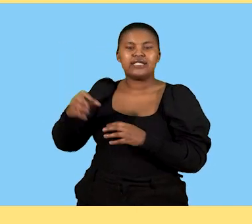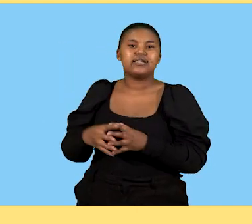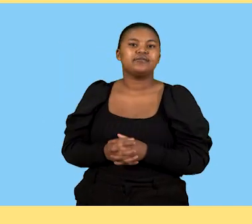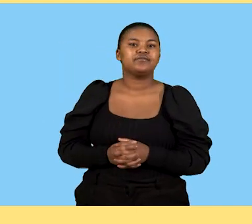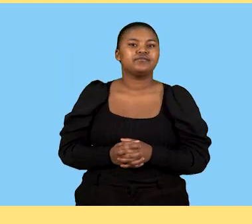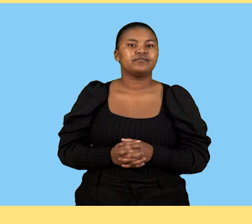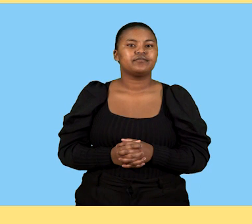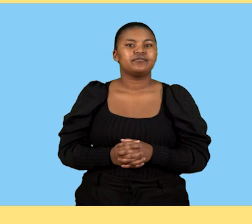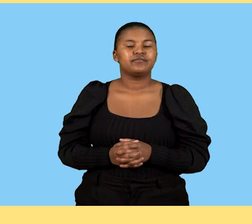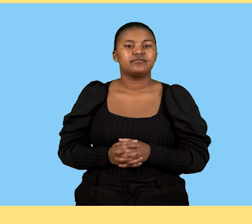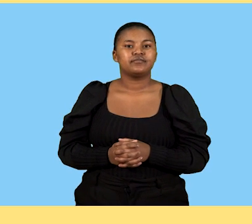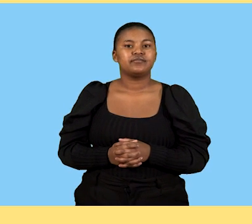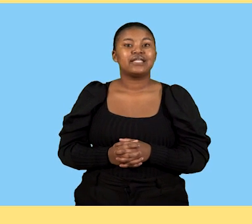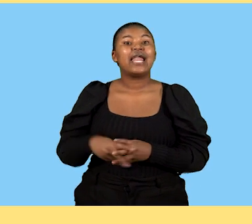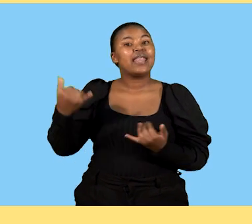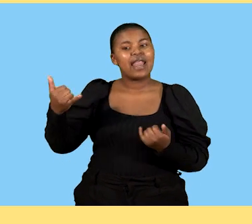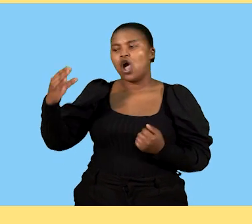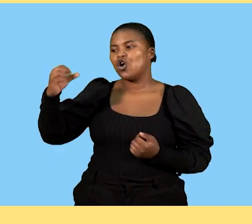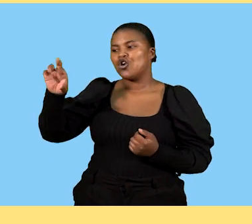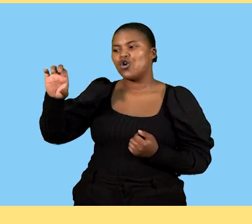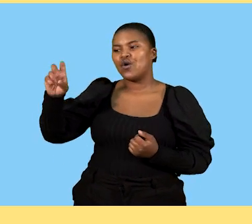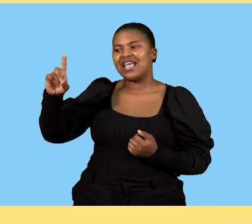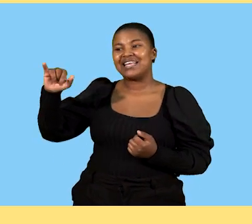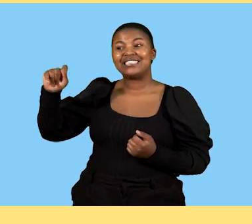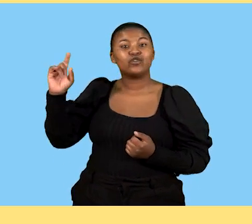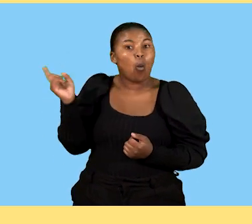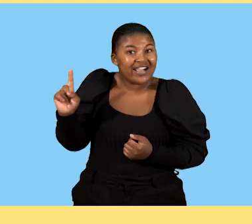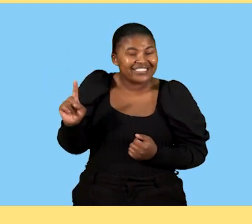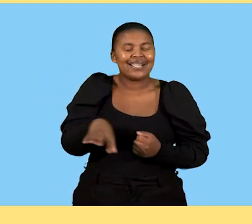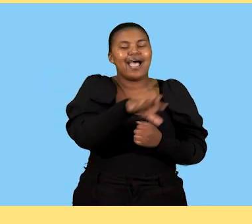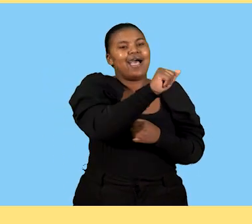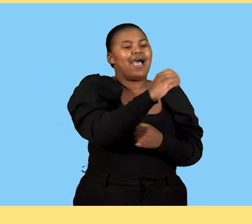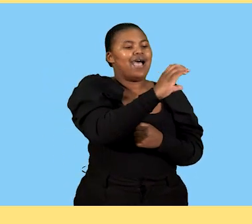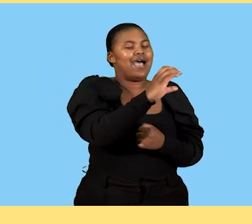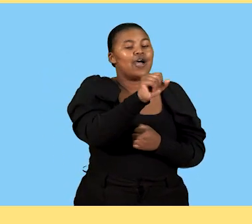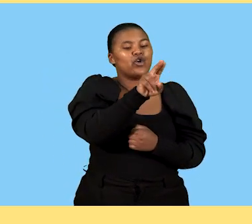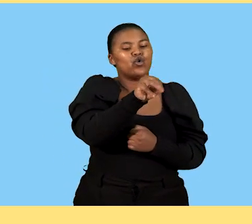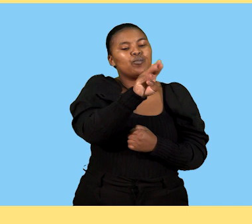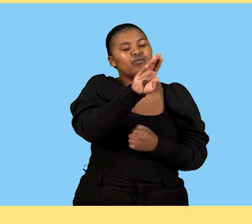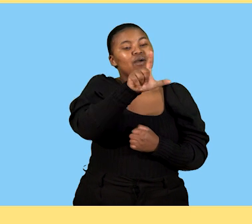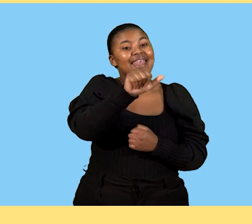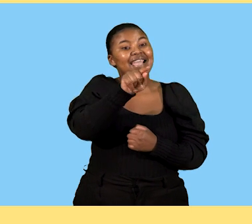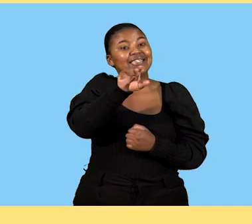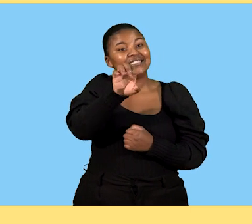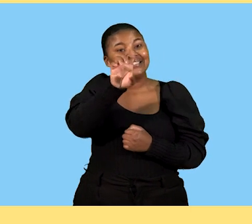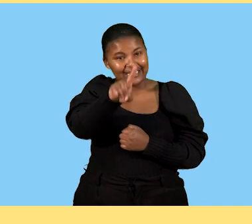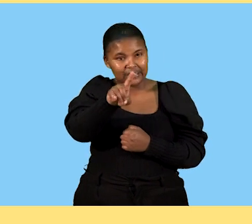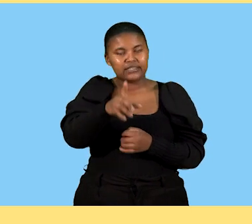30,300. And then I will credit my accumulated